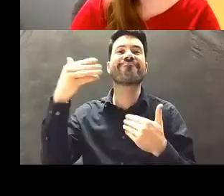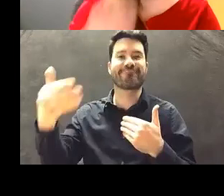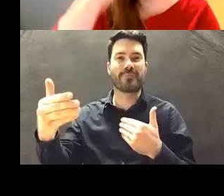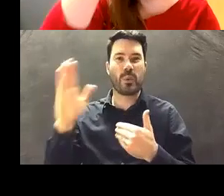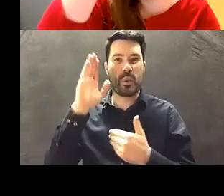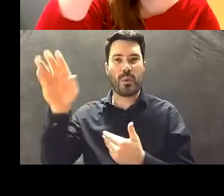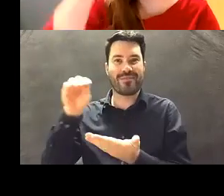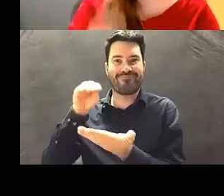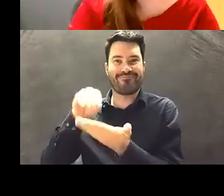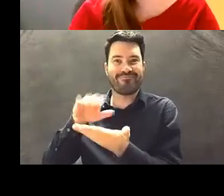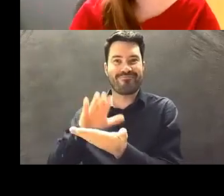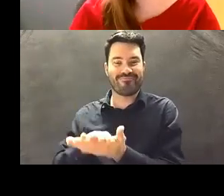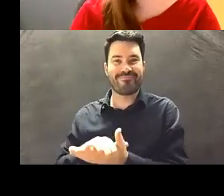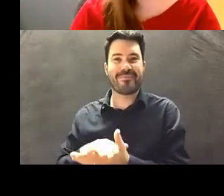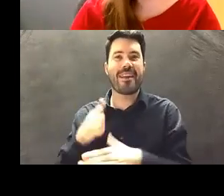documentation following this town hall.